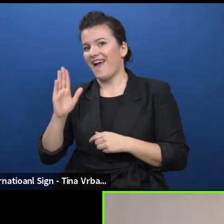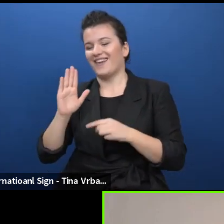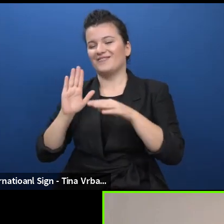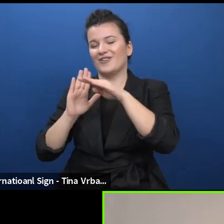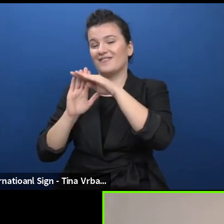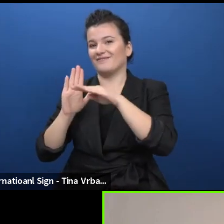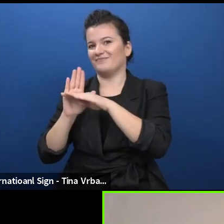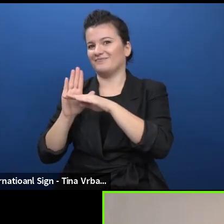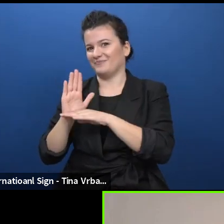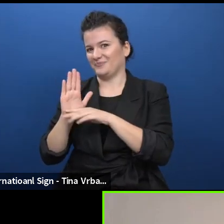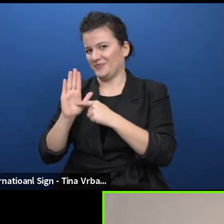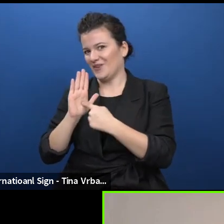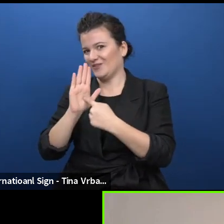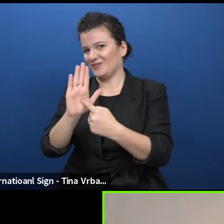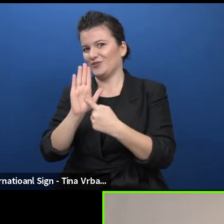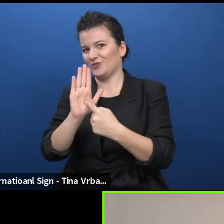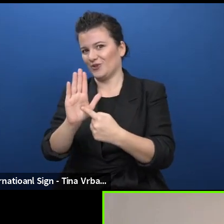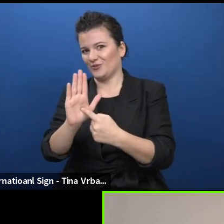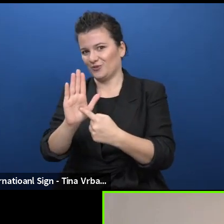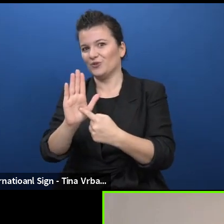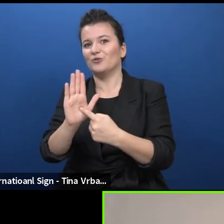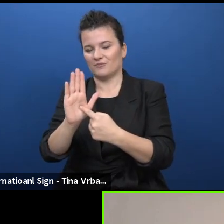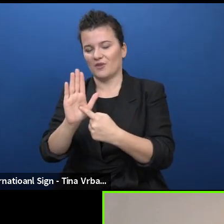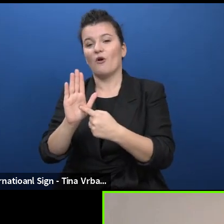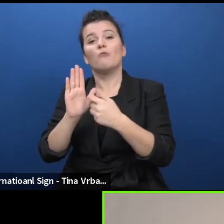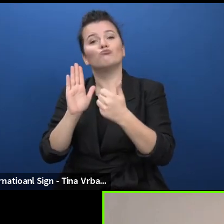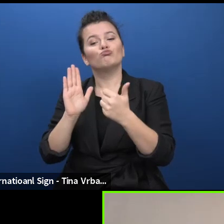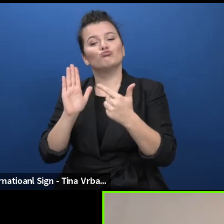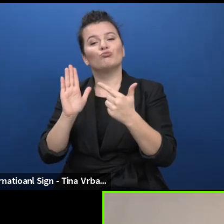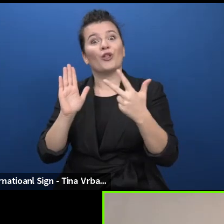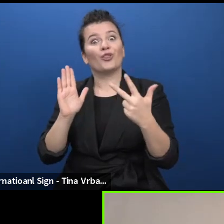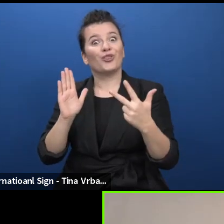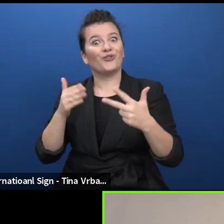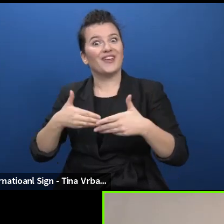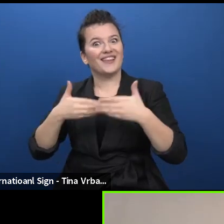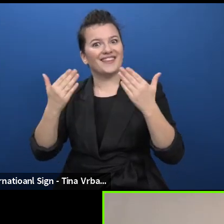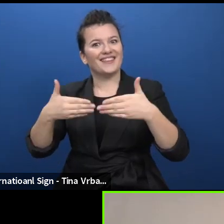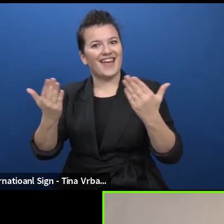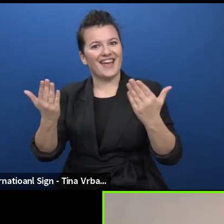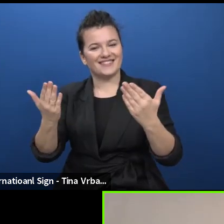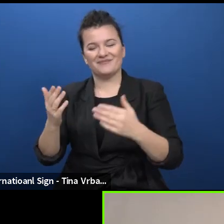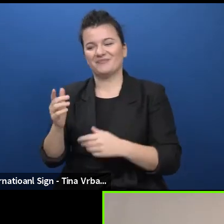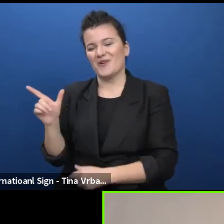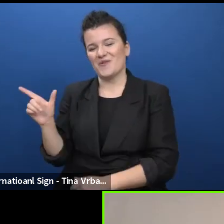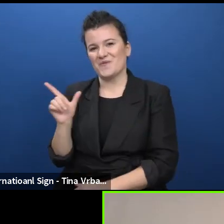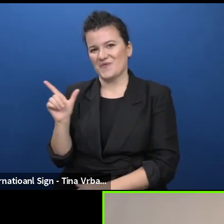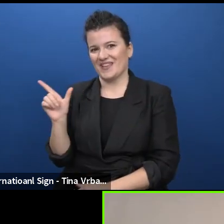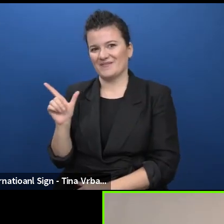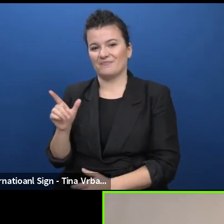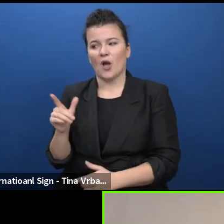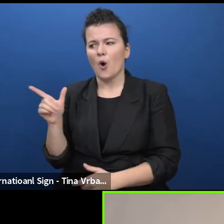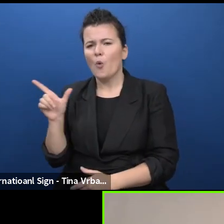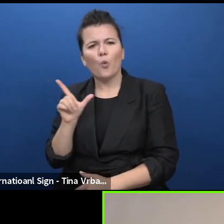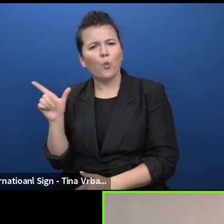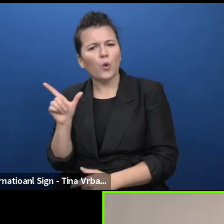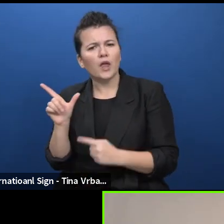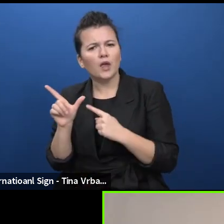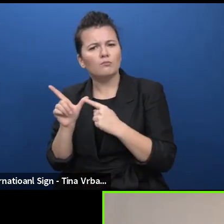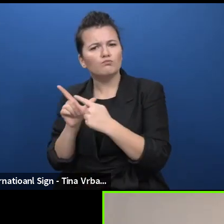European Theatre Forum for the next three days and when we say we, that means